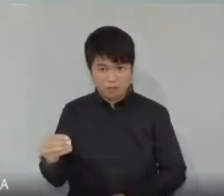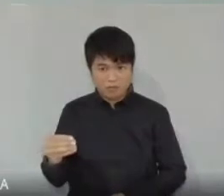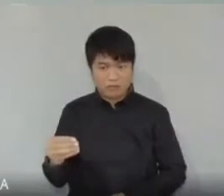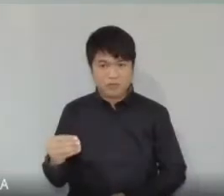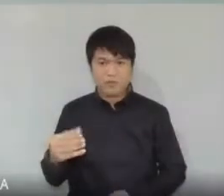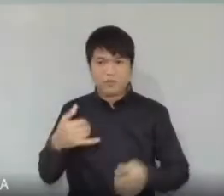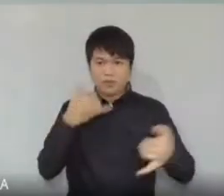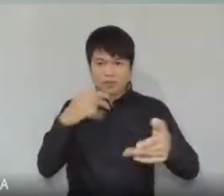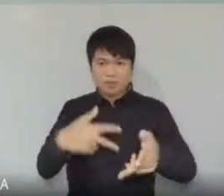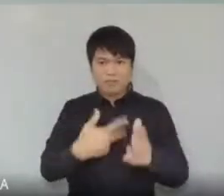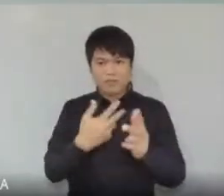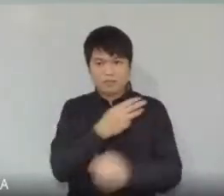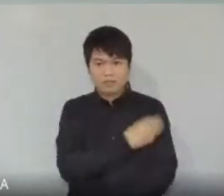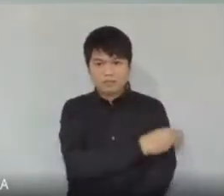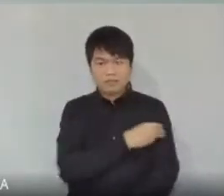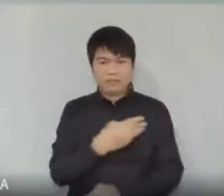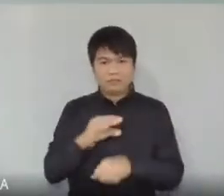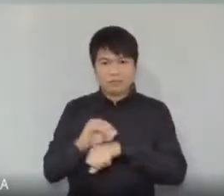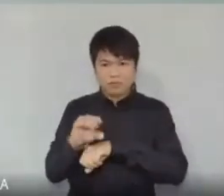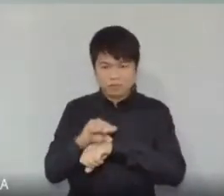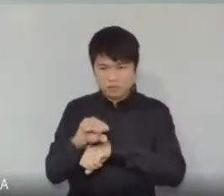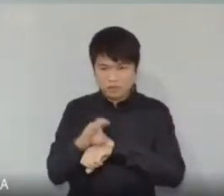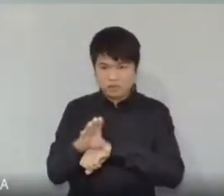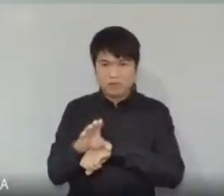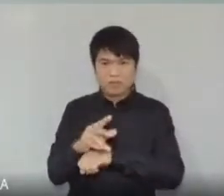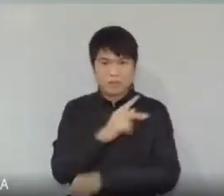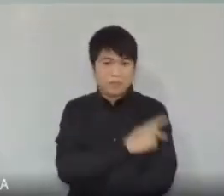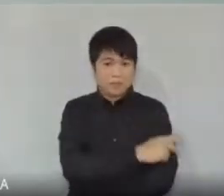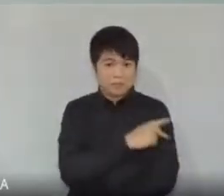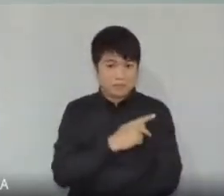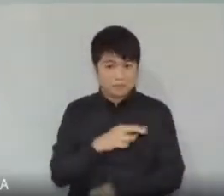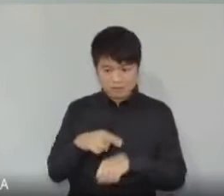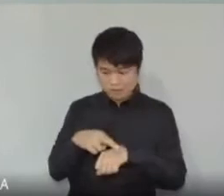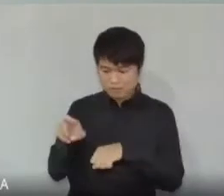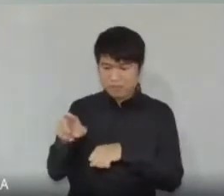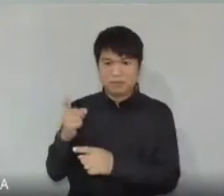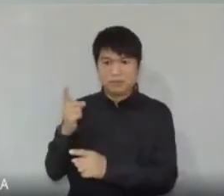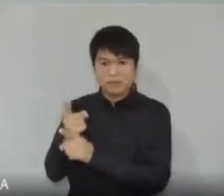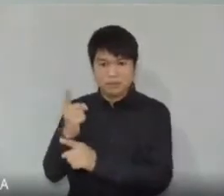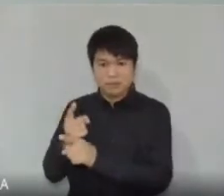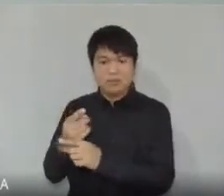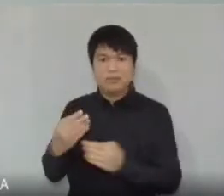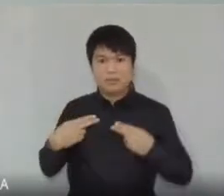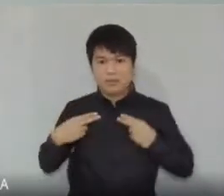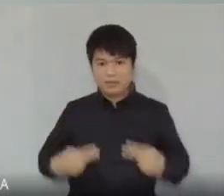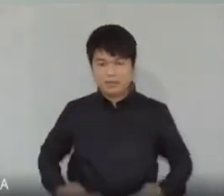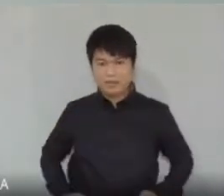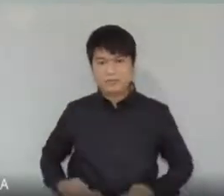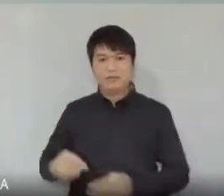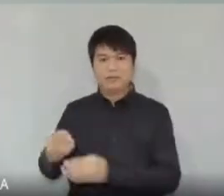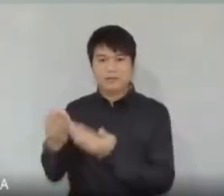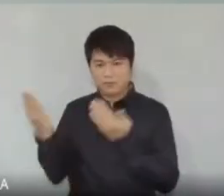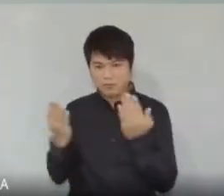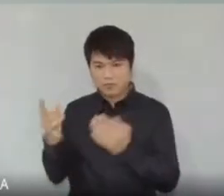generated from the continued implementation of telemedicine can greatly contribute to the